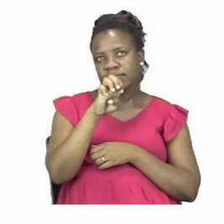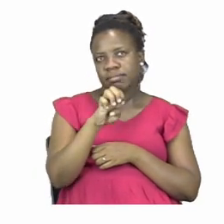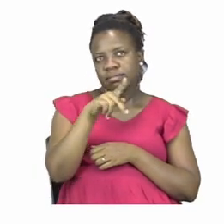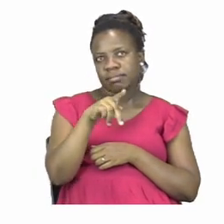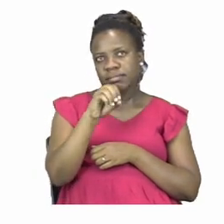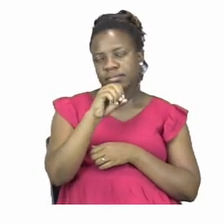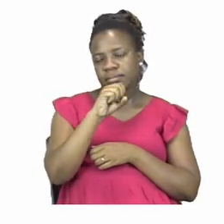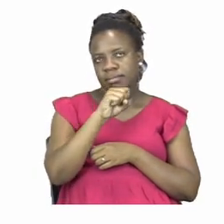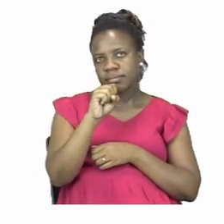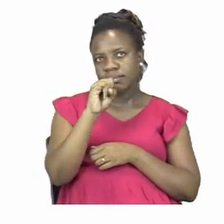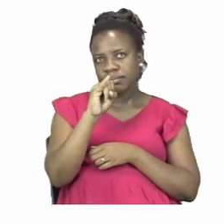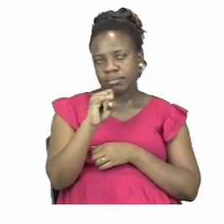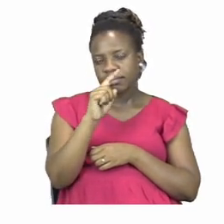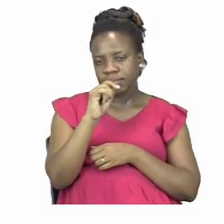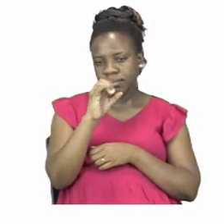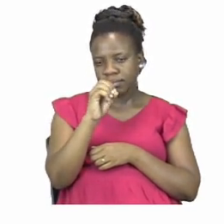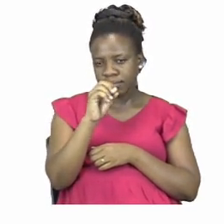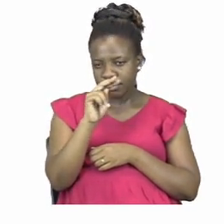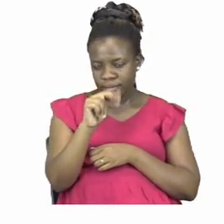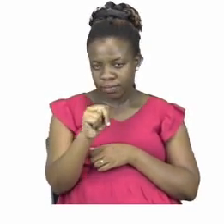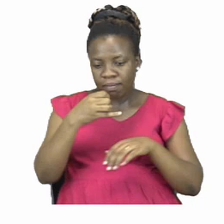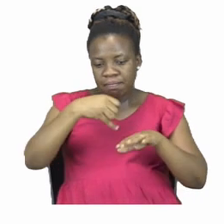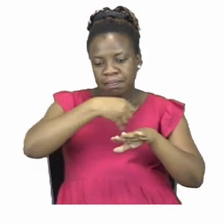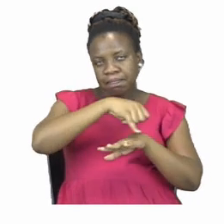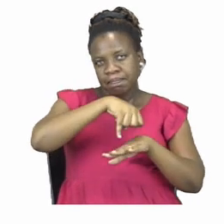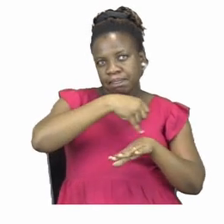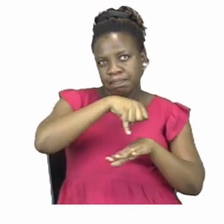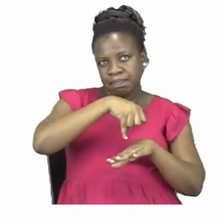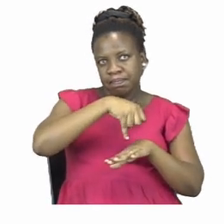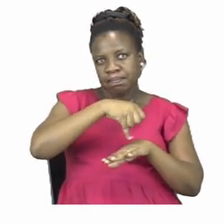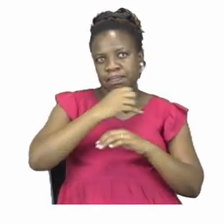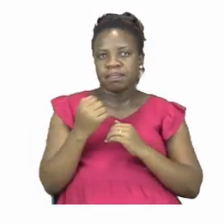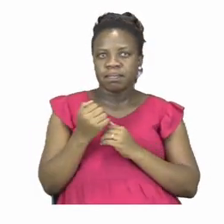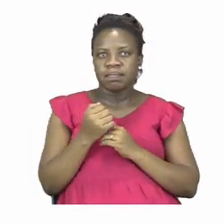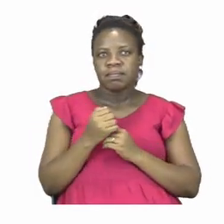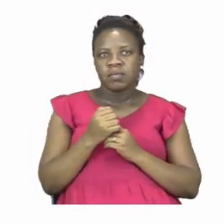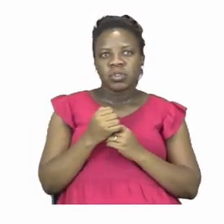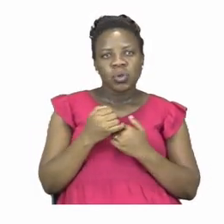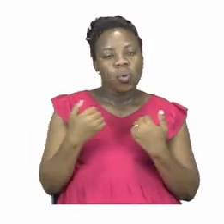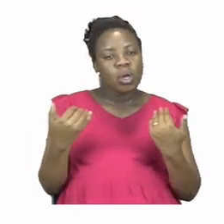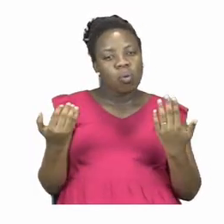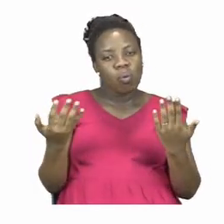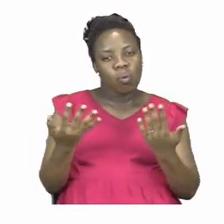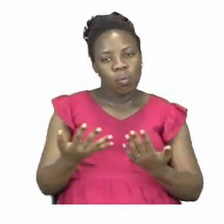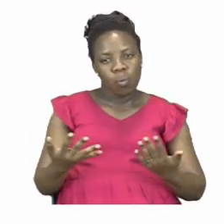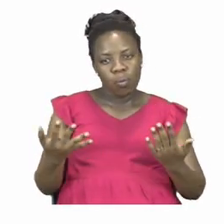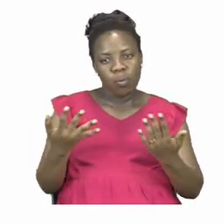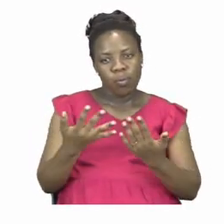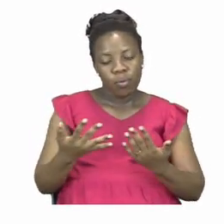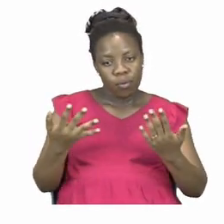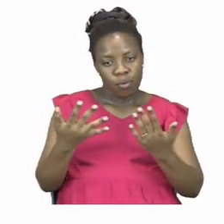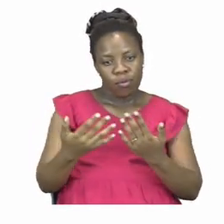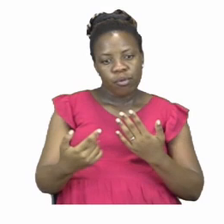of place. Now, remember, there are different types of prepositions. Today, we're going to be focusing on the ones that tell us